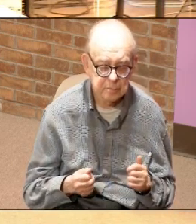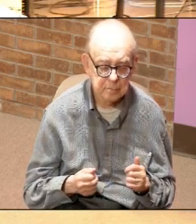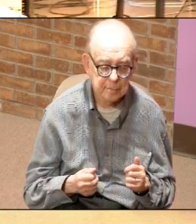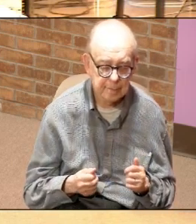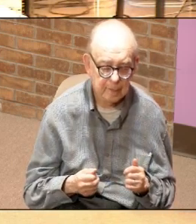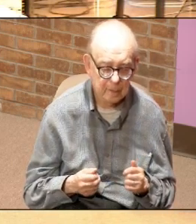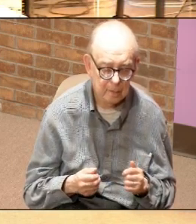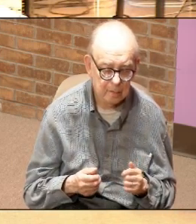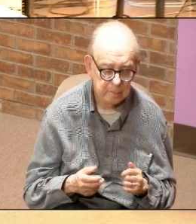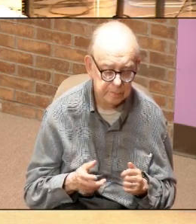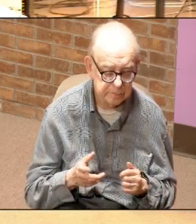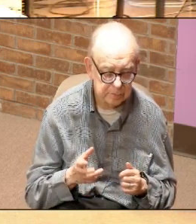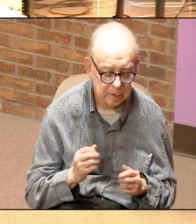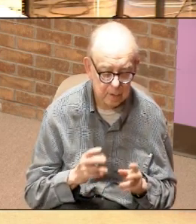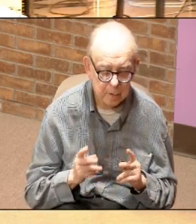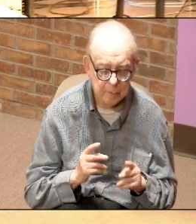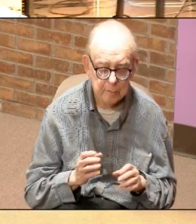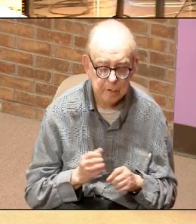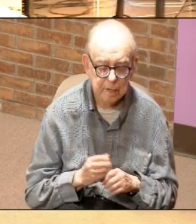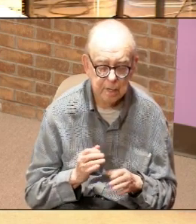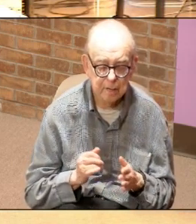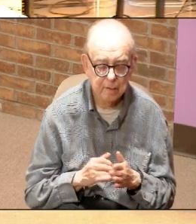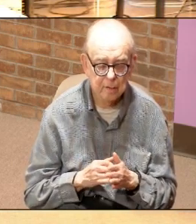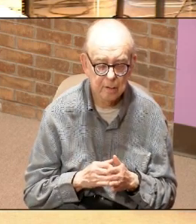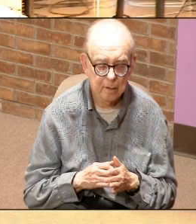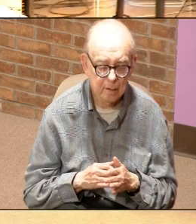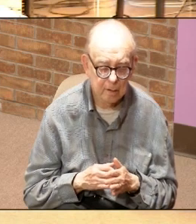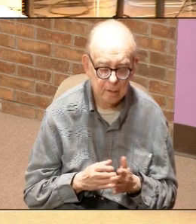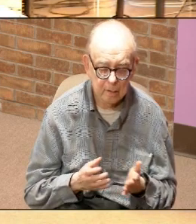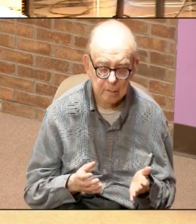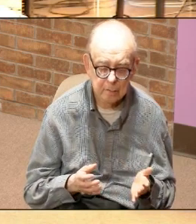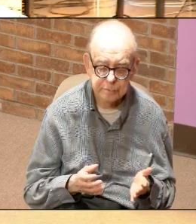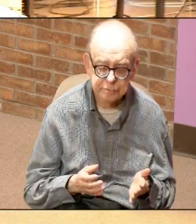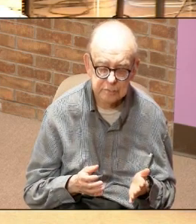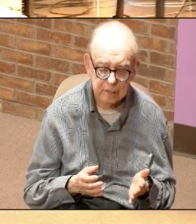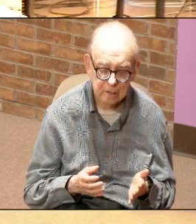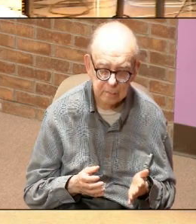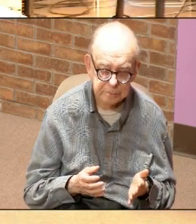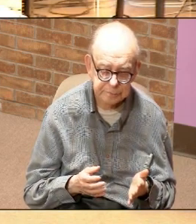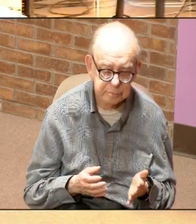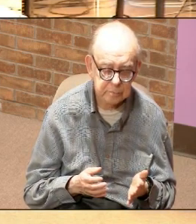You're hearing people who are getting it. You know, we were